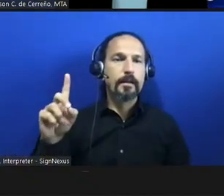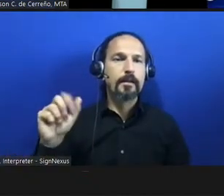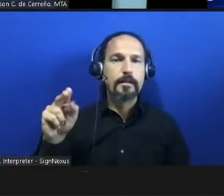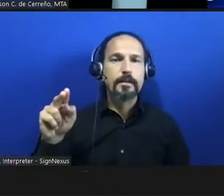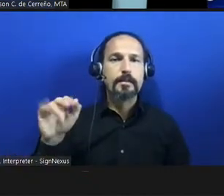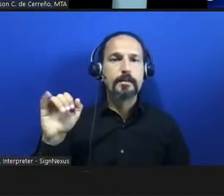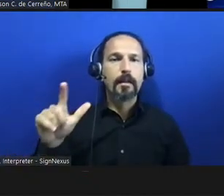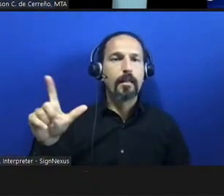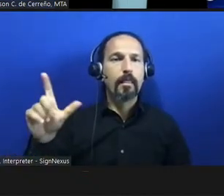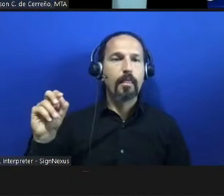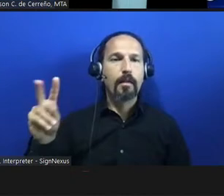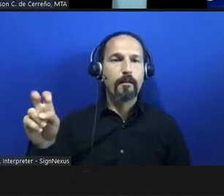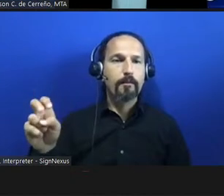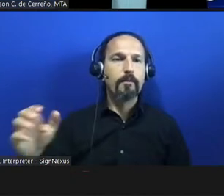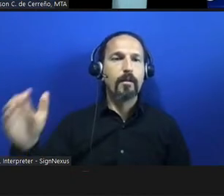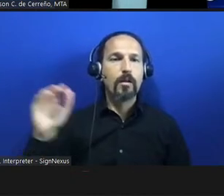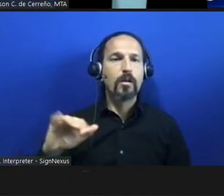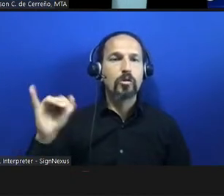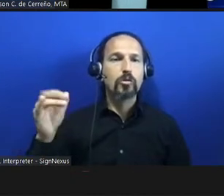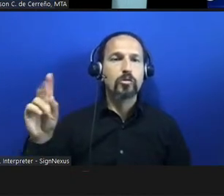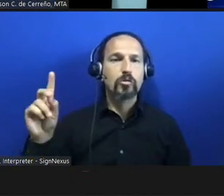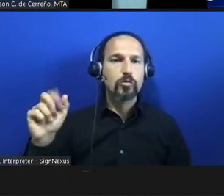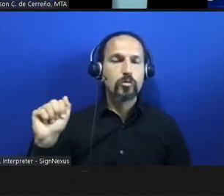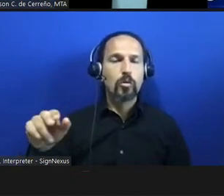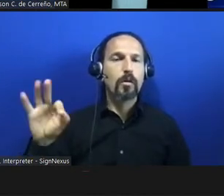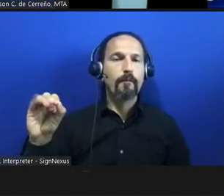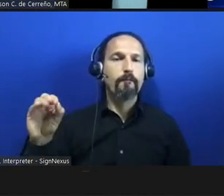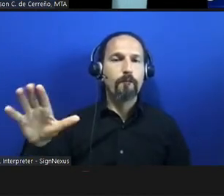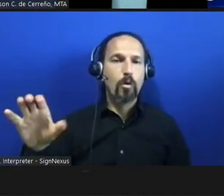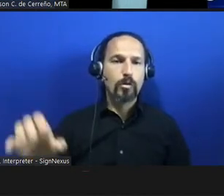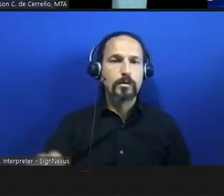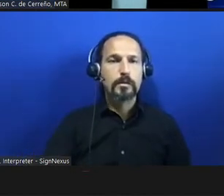love followed by Jordan Force